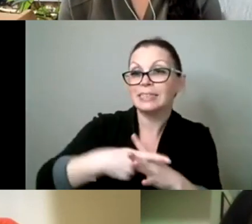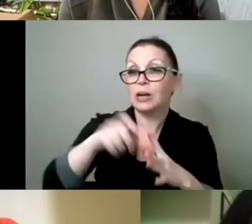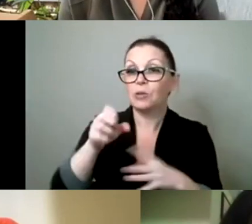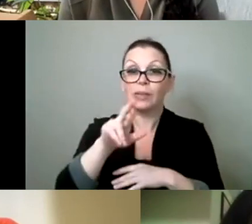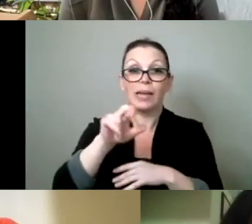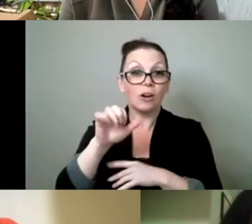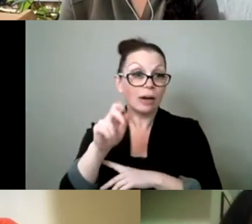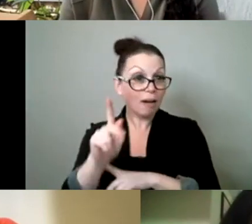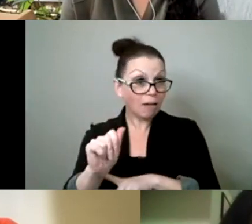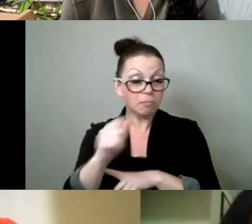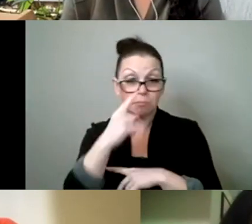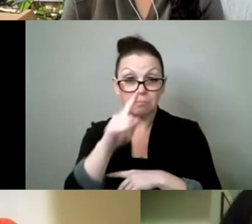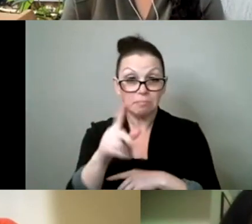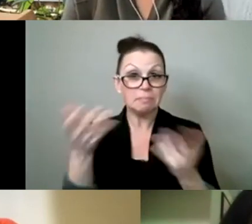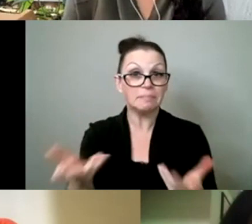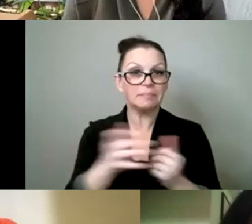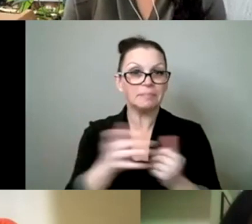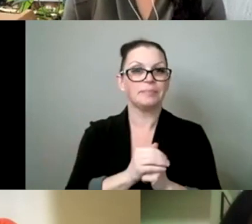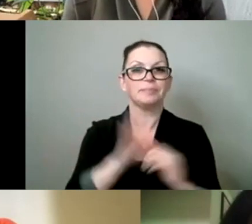okay. Hi.